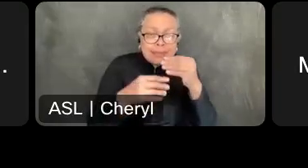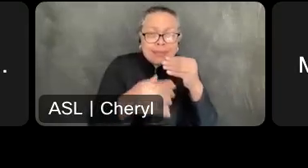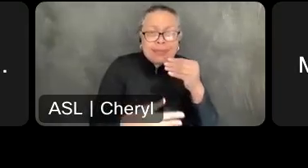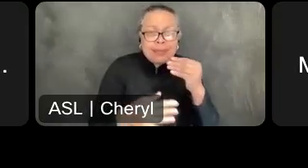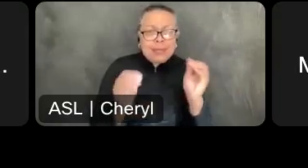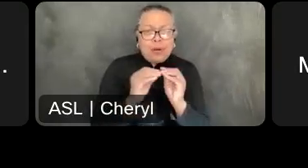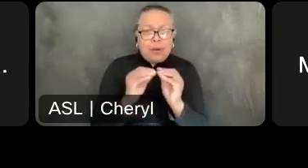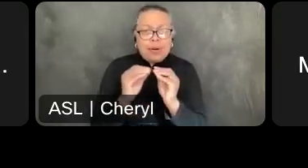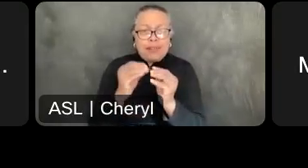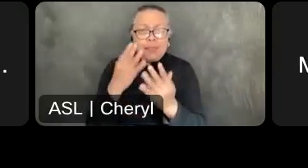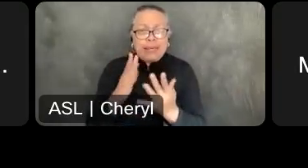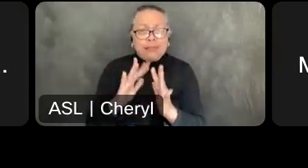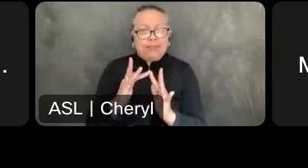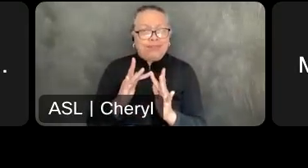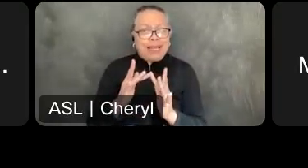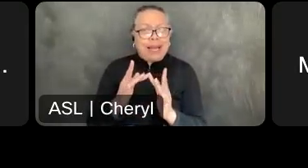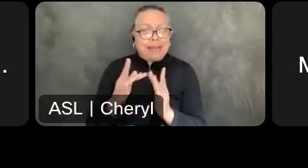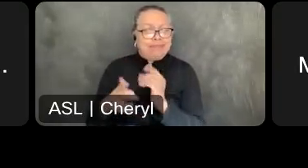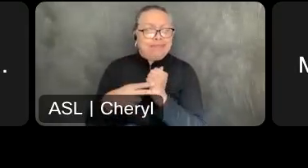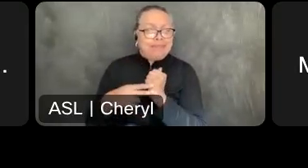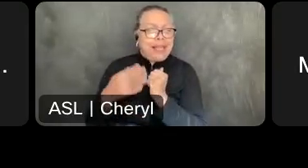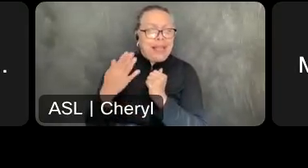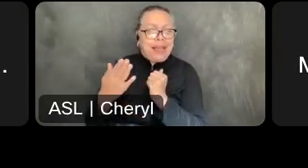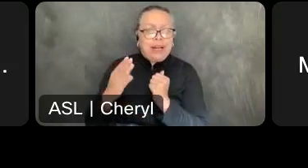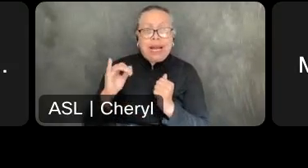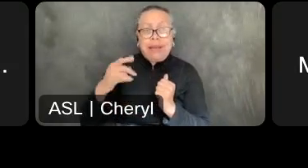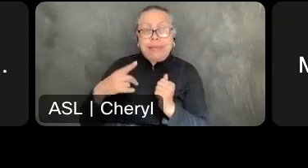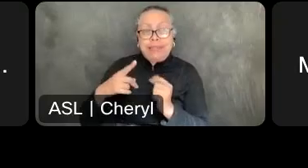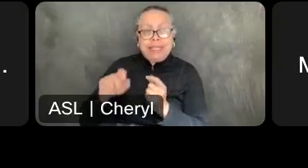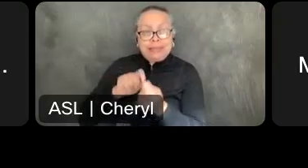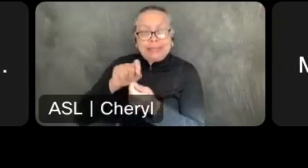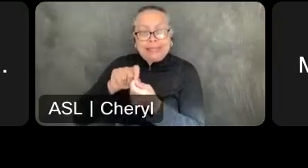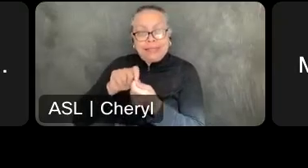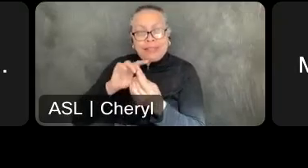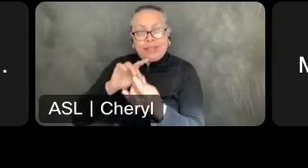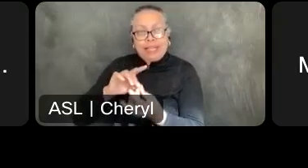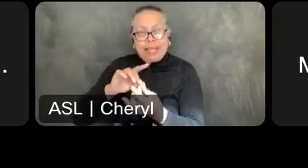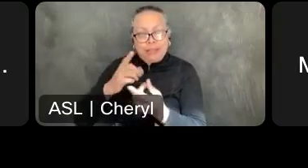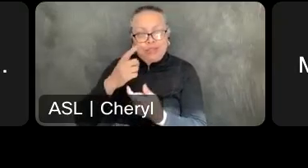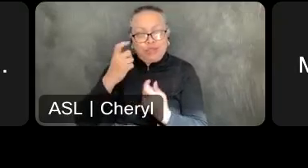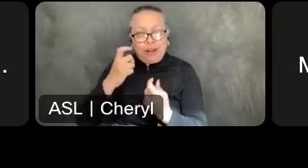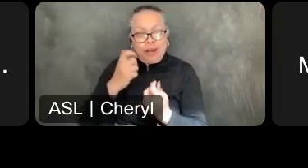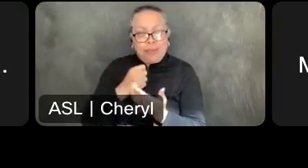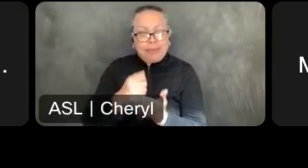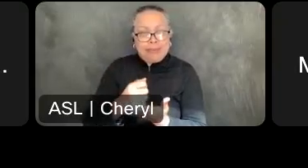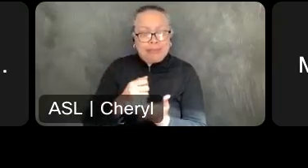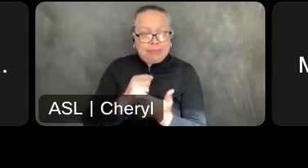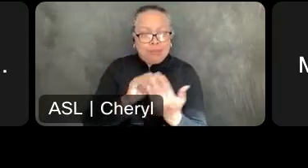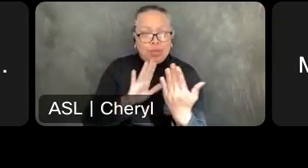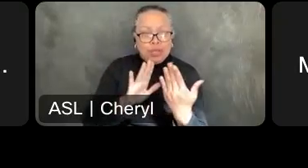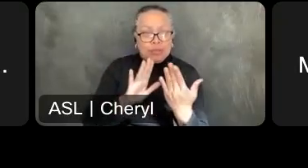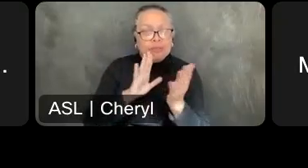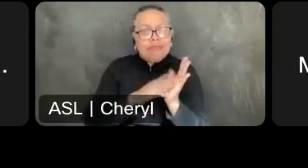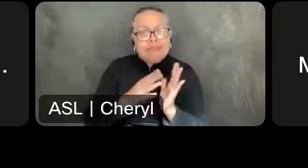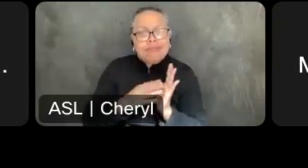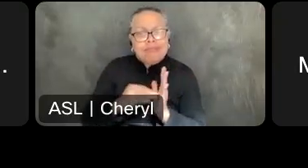online repository of IPV specific trauma interventions, where you can learn a lot more around